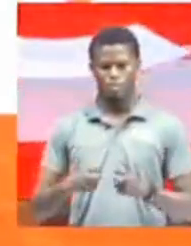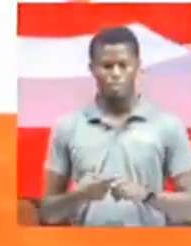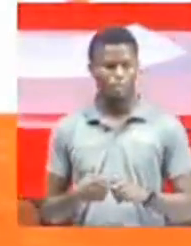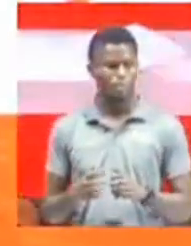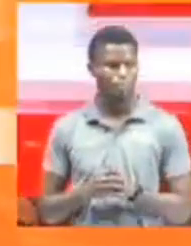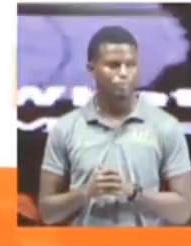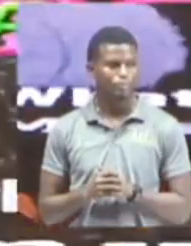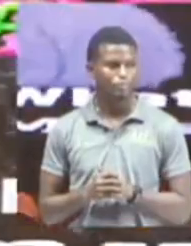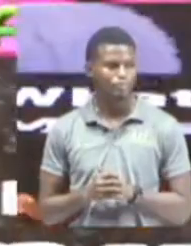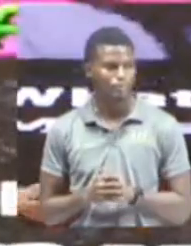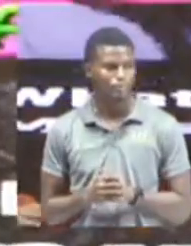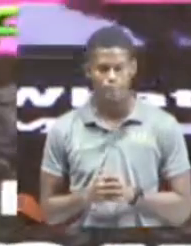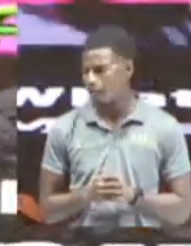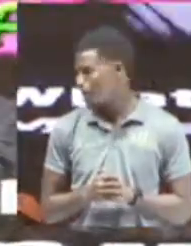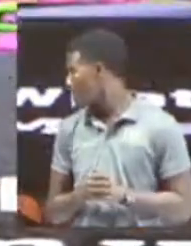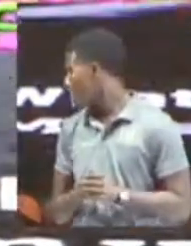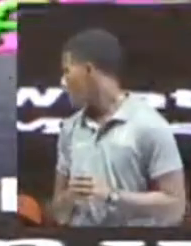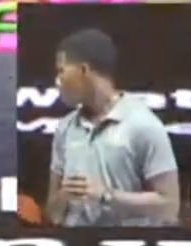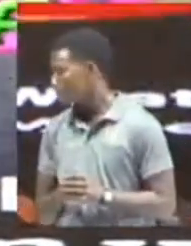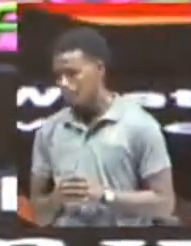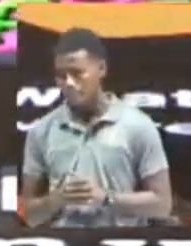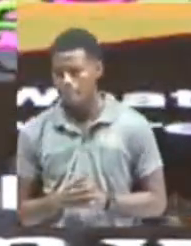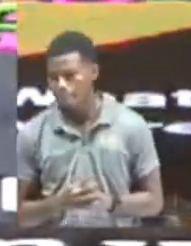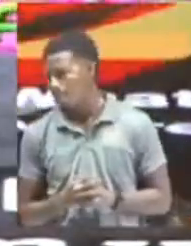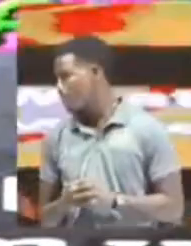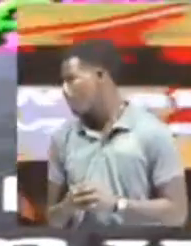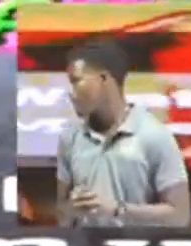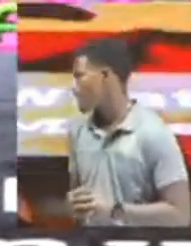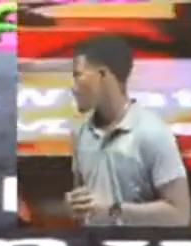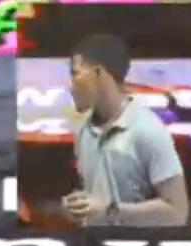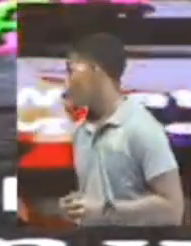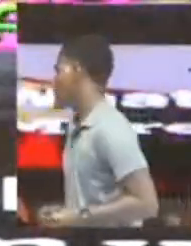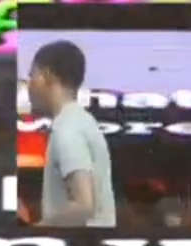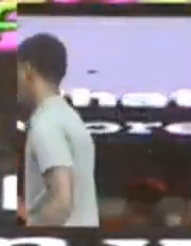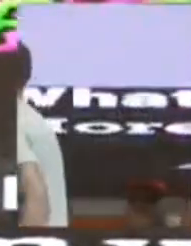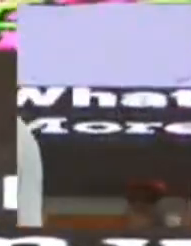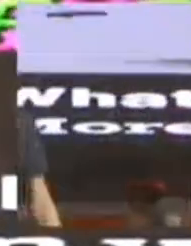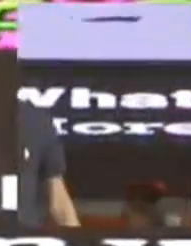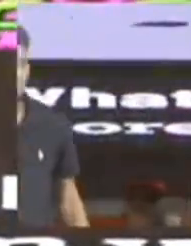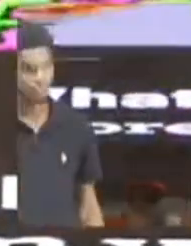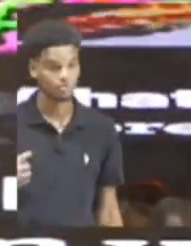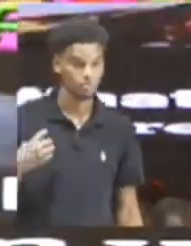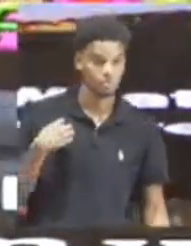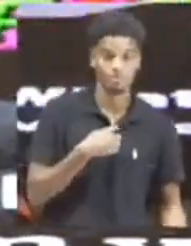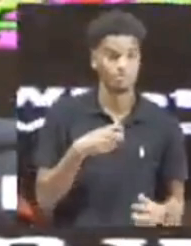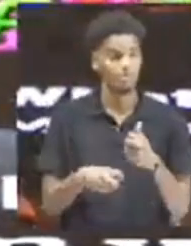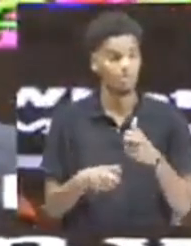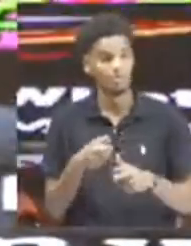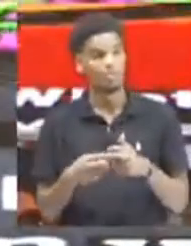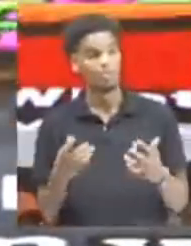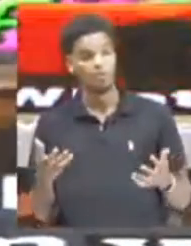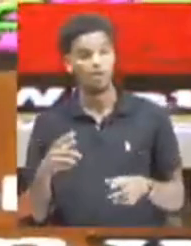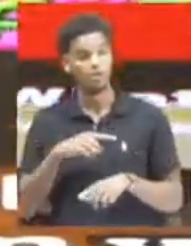Our problem is that when we looked at this thing, the